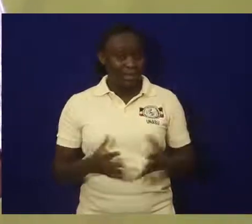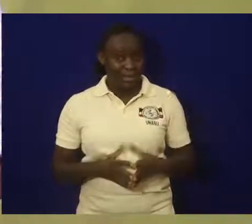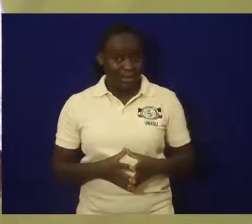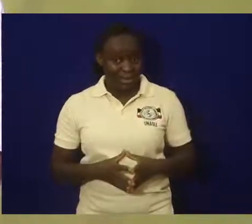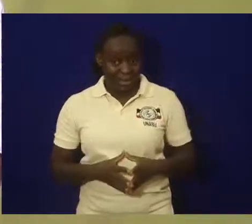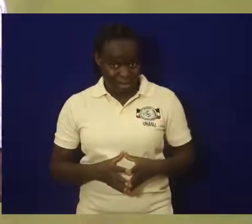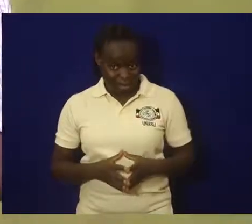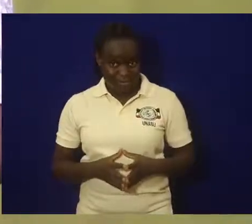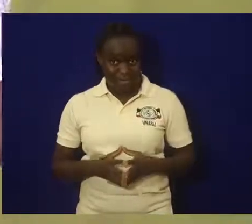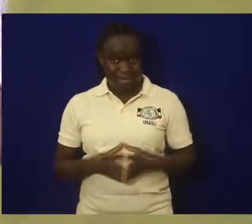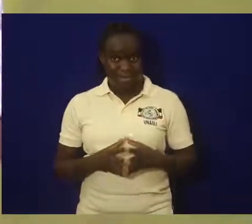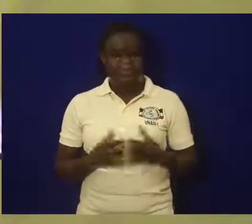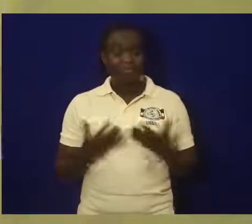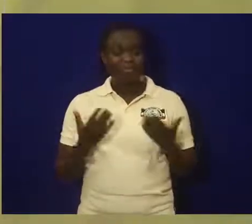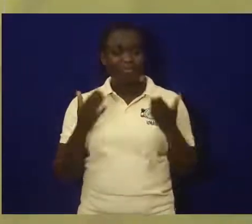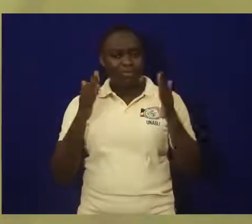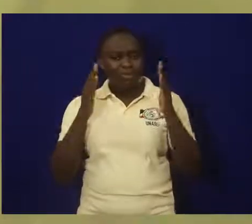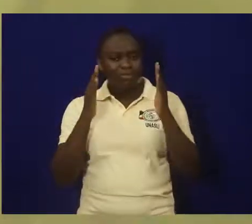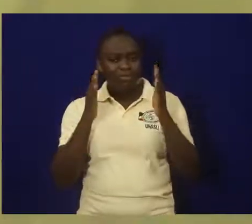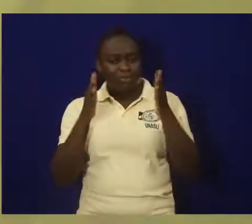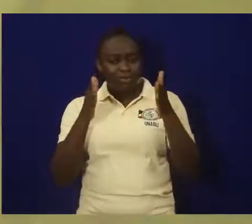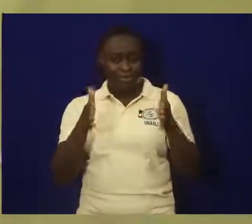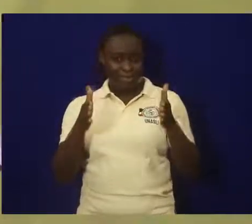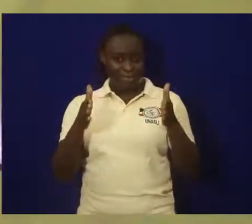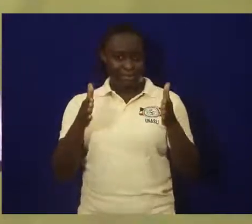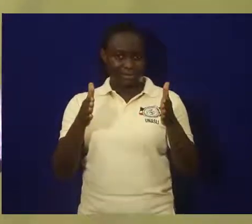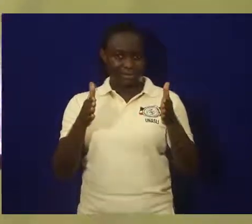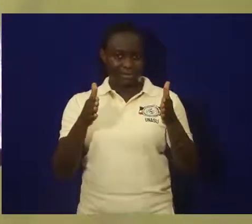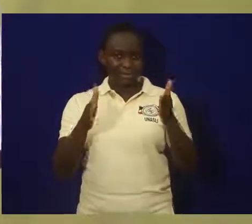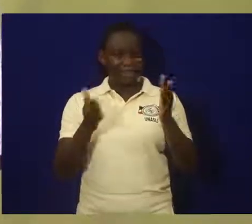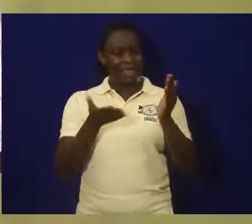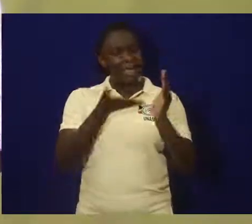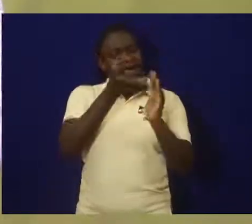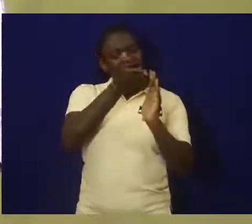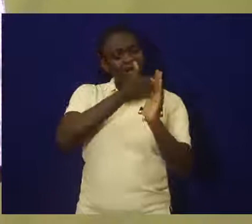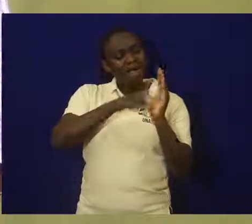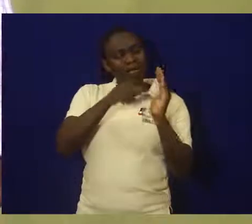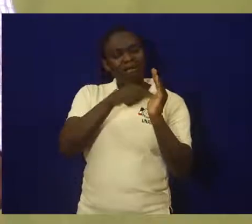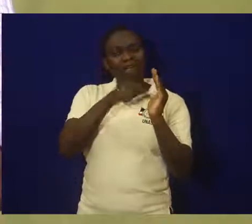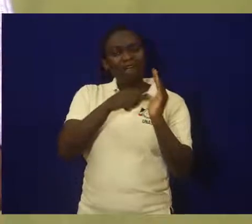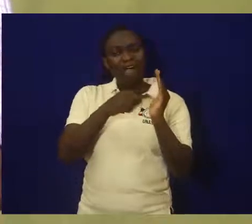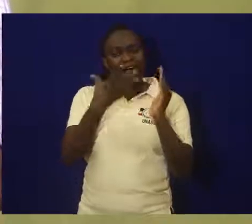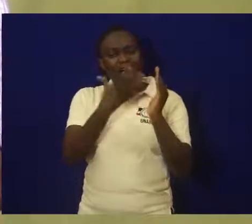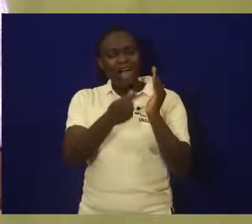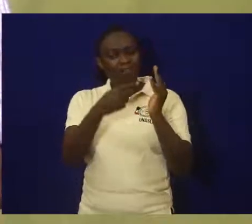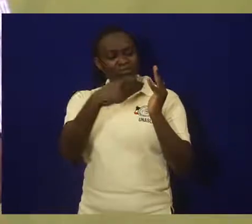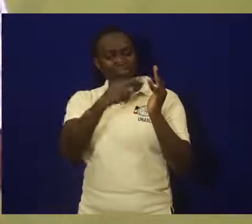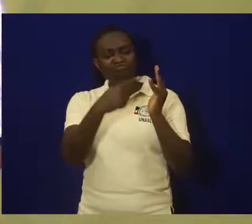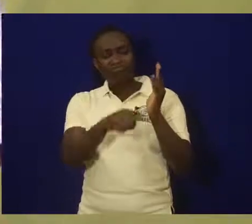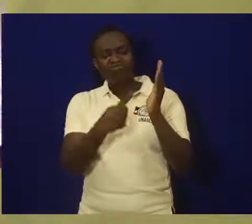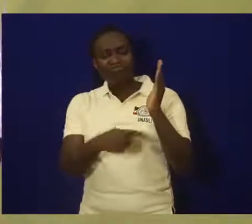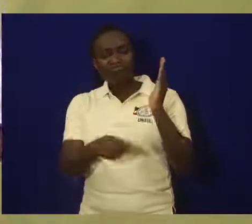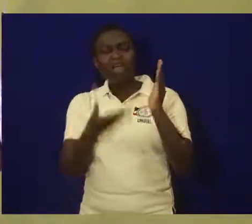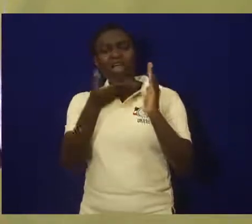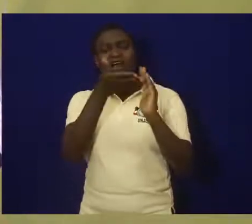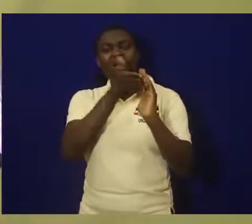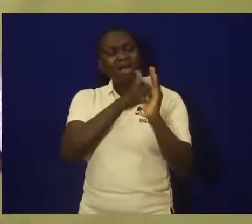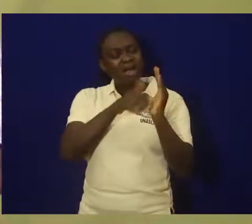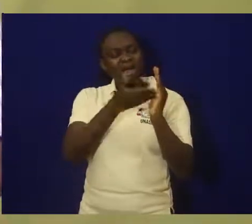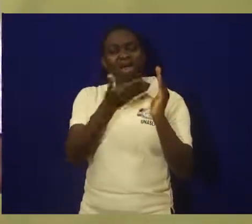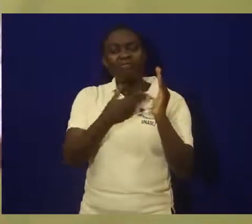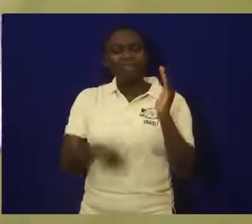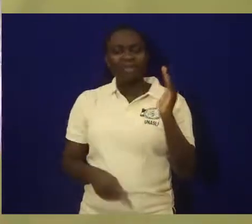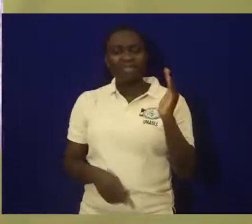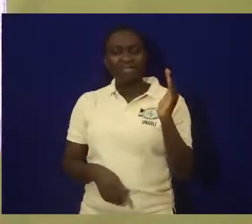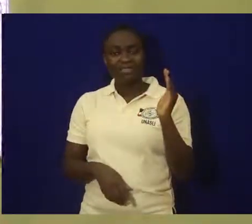We are now going to look at the features of the curved mirrors. The